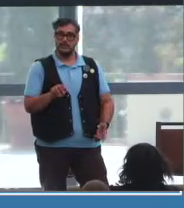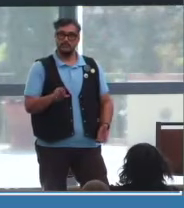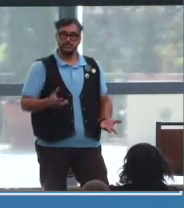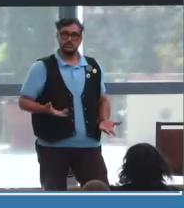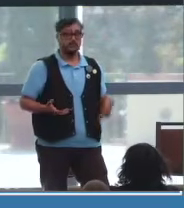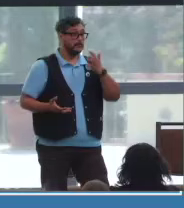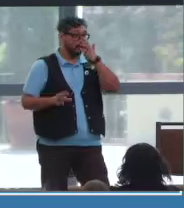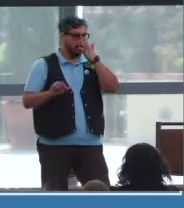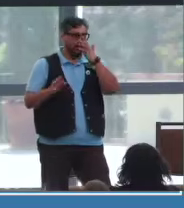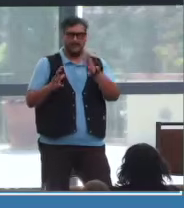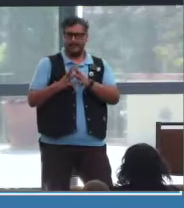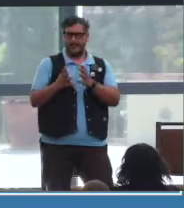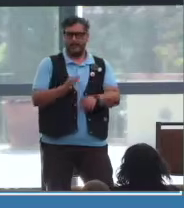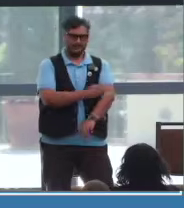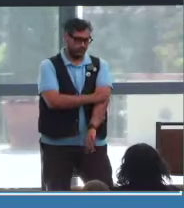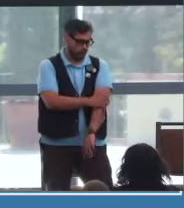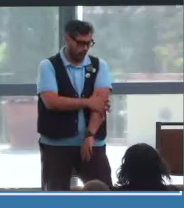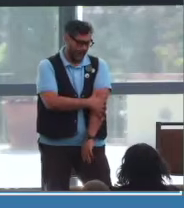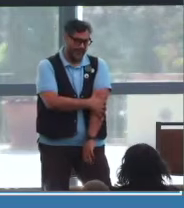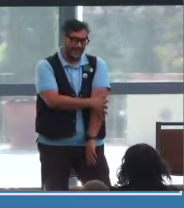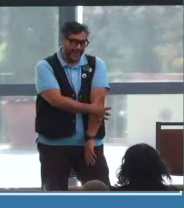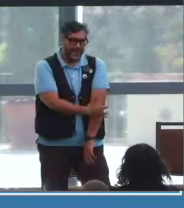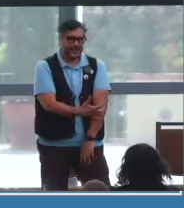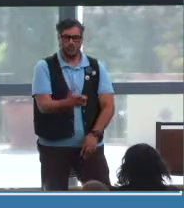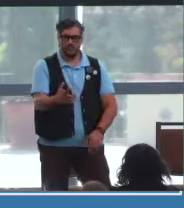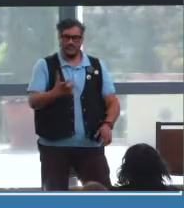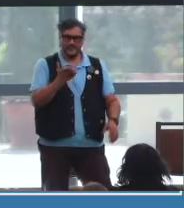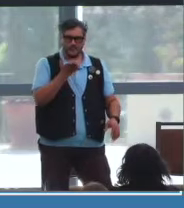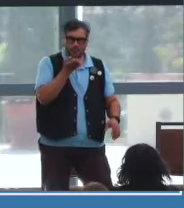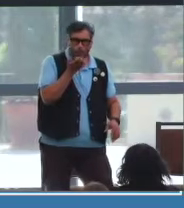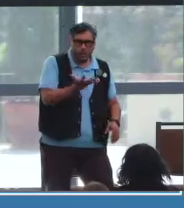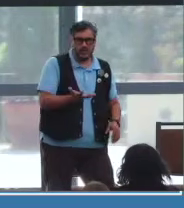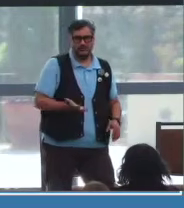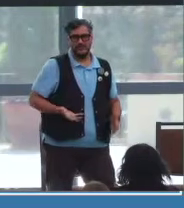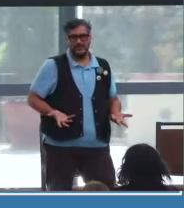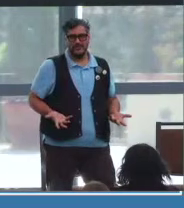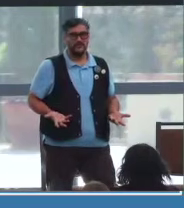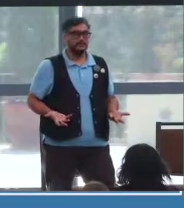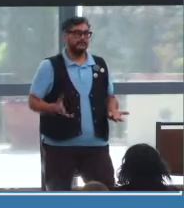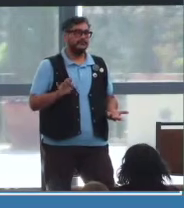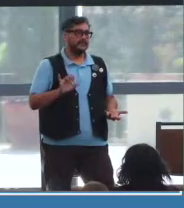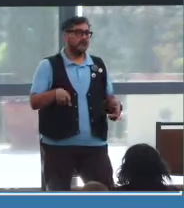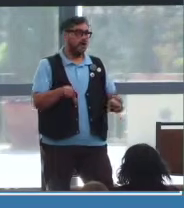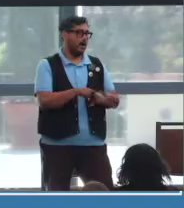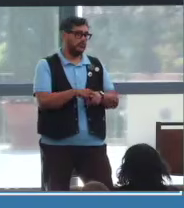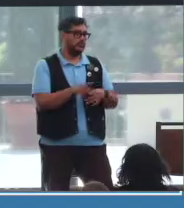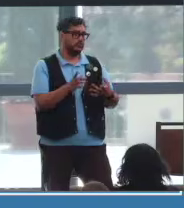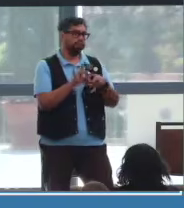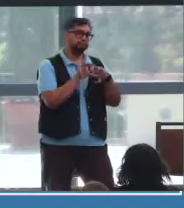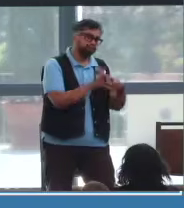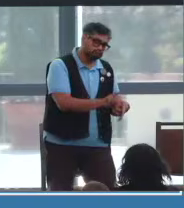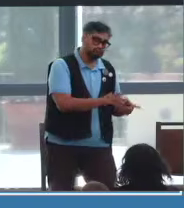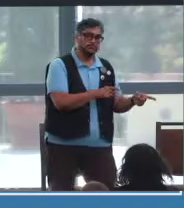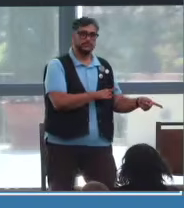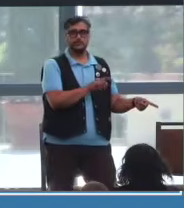If you have a lot of swelling in a joint, a lot of warmth and inflammation, that can also kind of be a little bit more of a